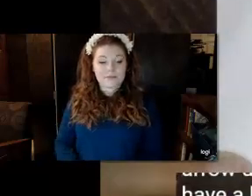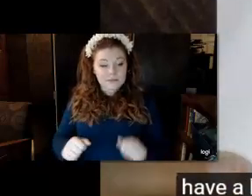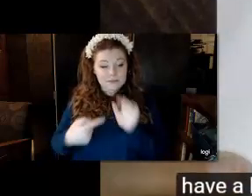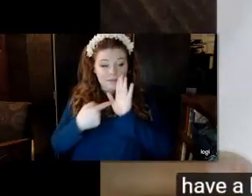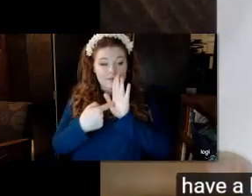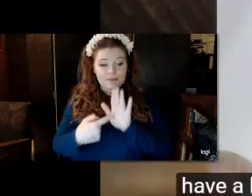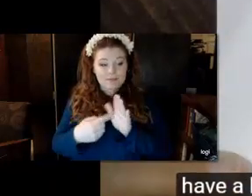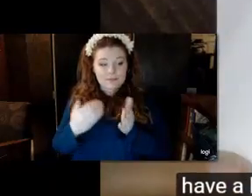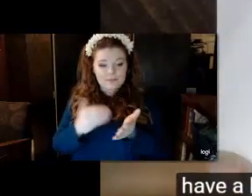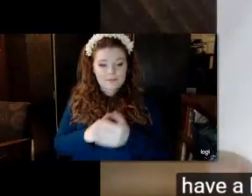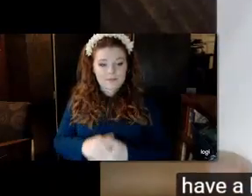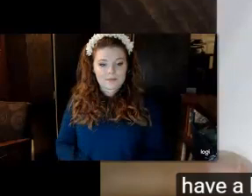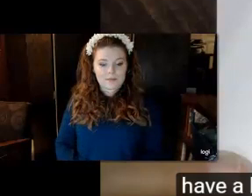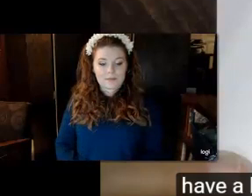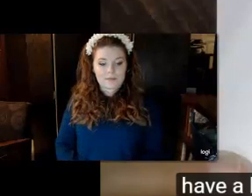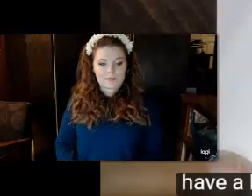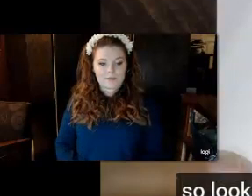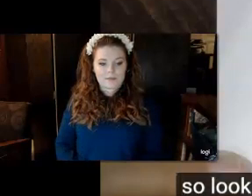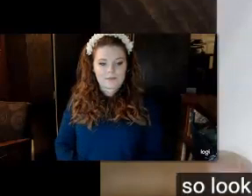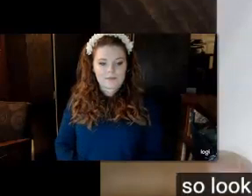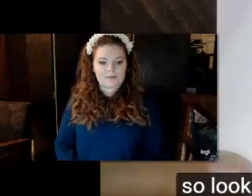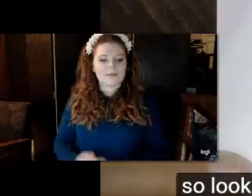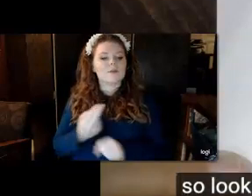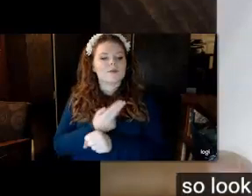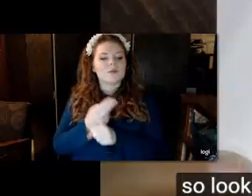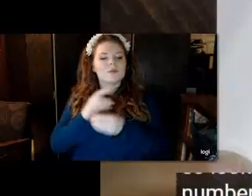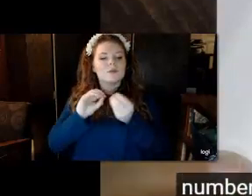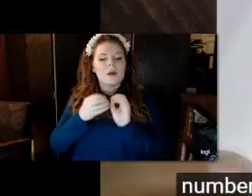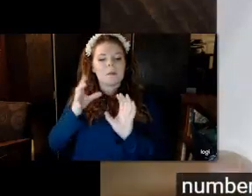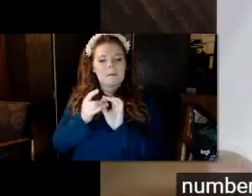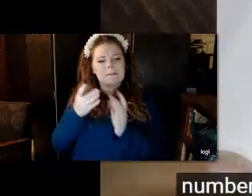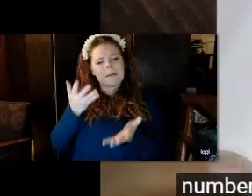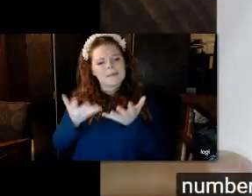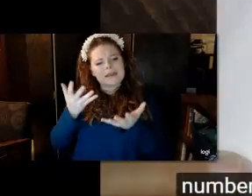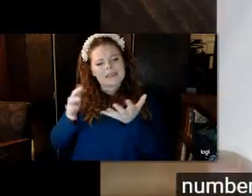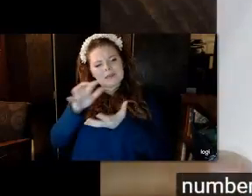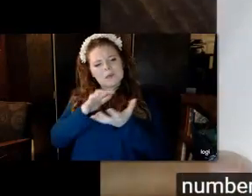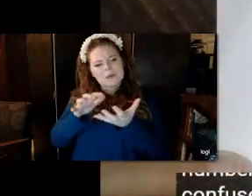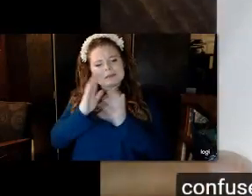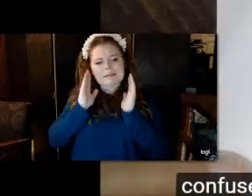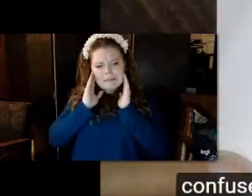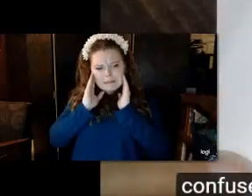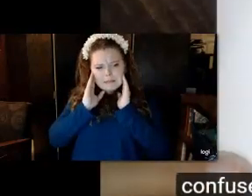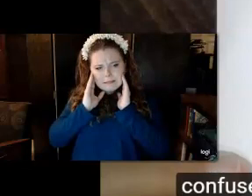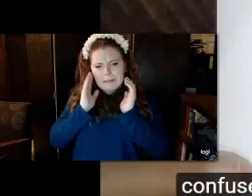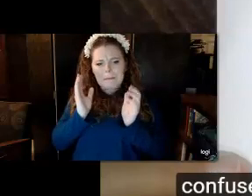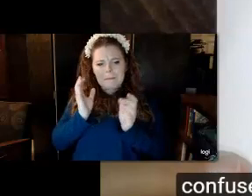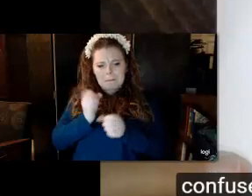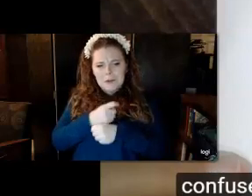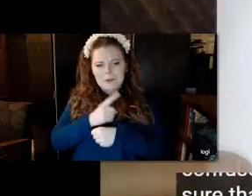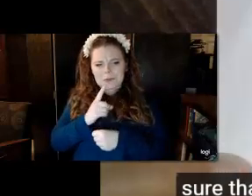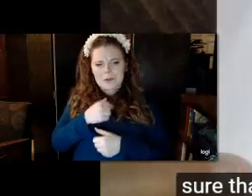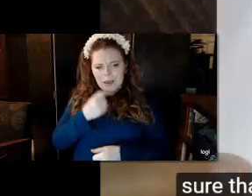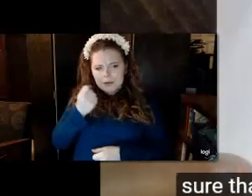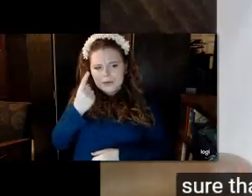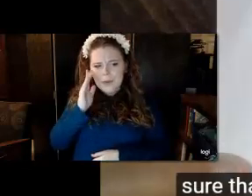you. So look, I'm gonna do the number bond down here because maybe I'm confused and I'm thinking, I want to make sure that I understand